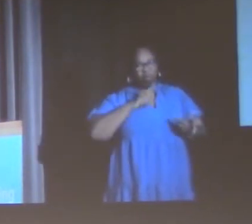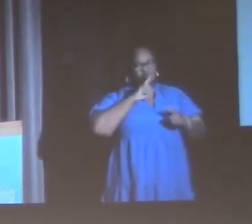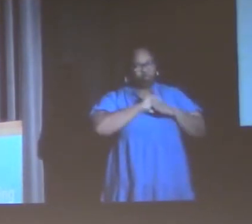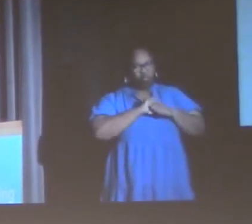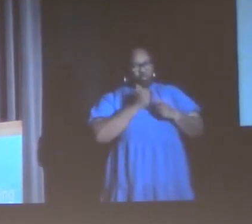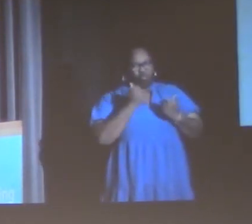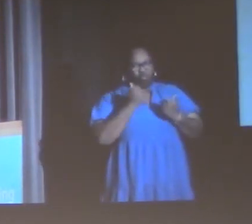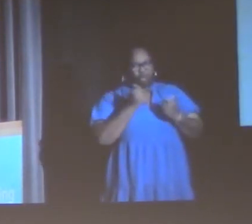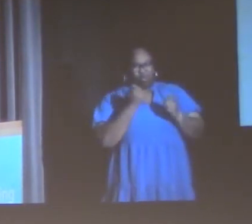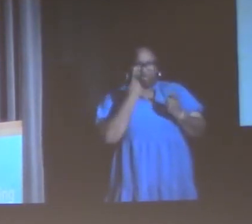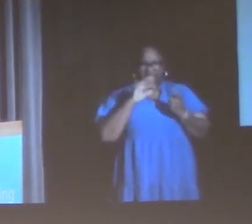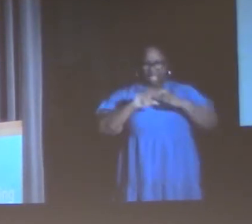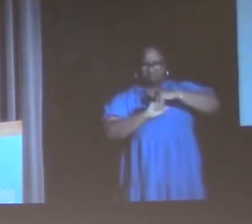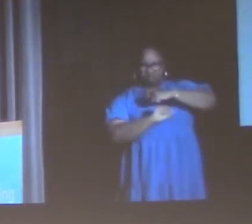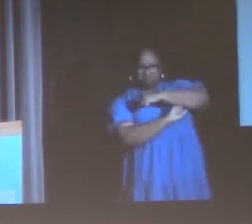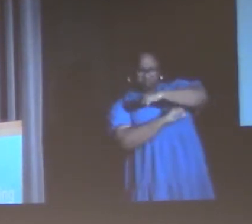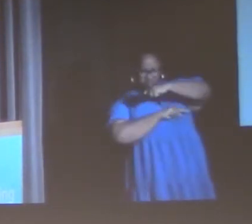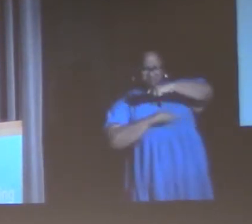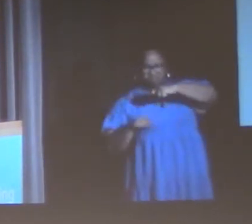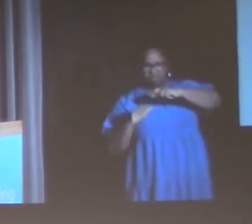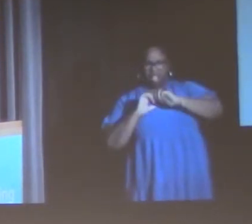fundamentalist way of Islam.